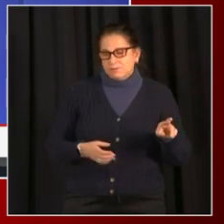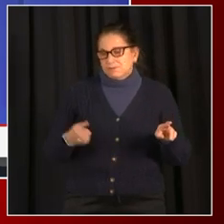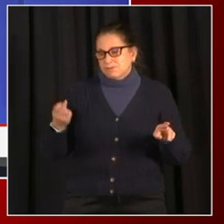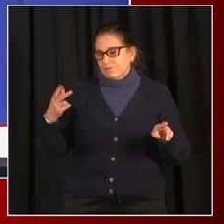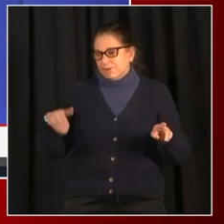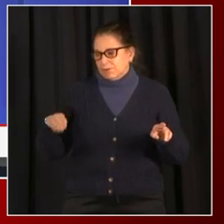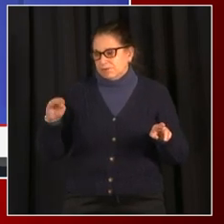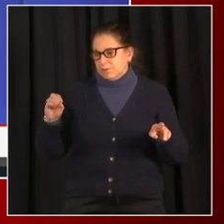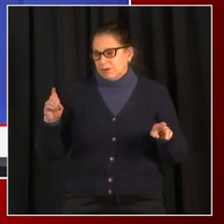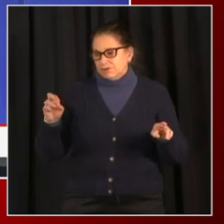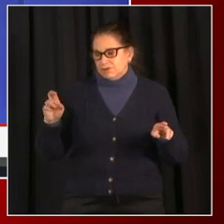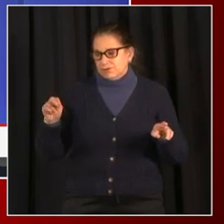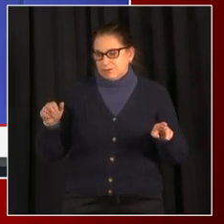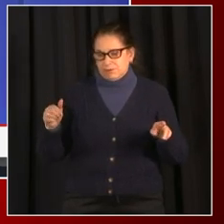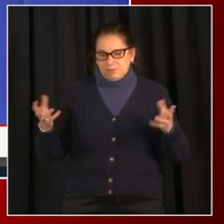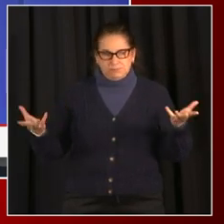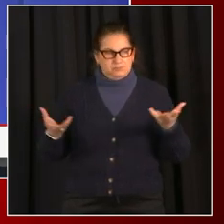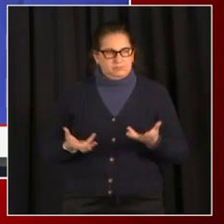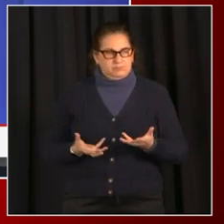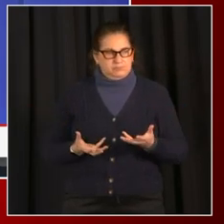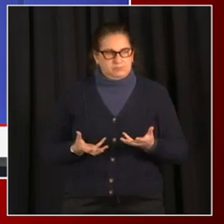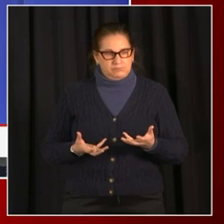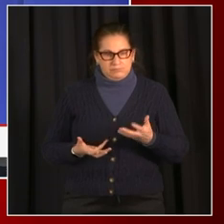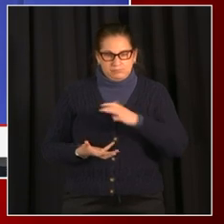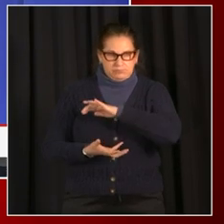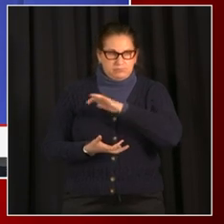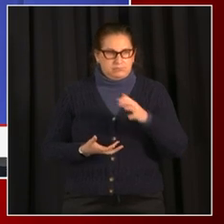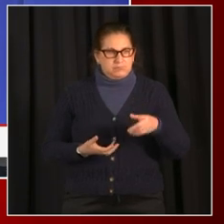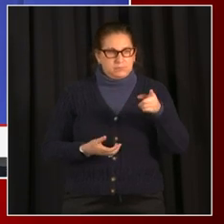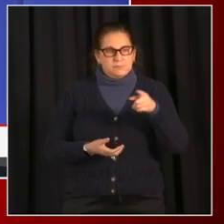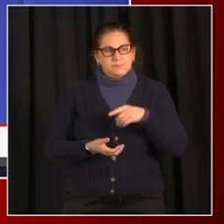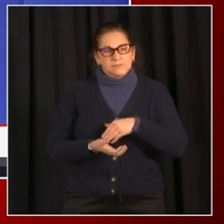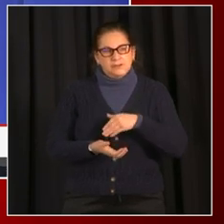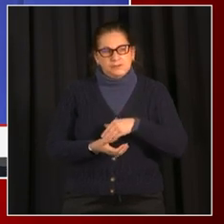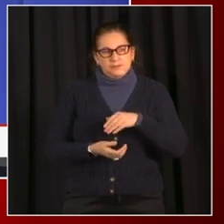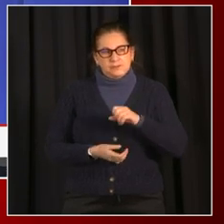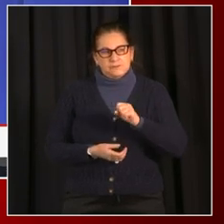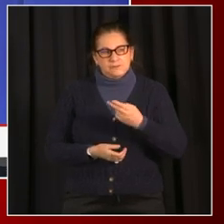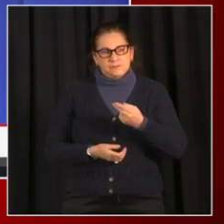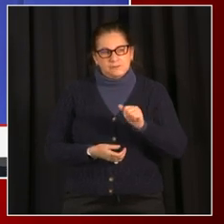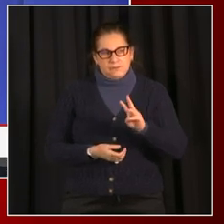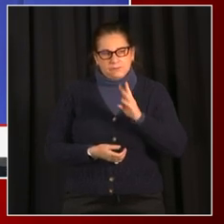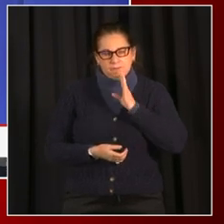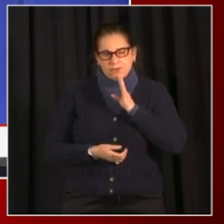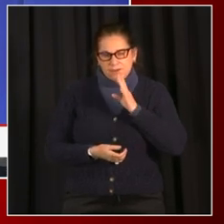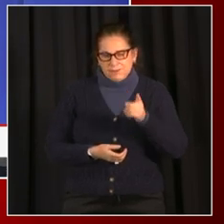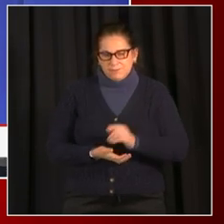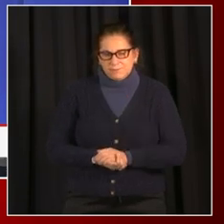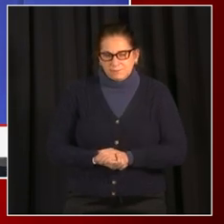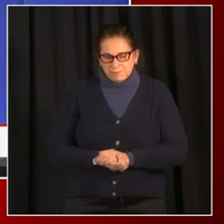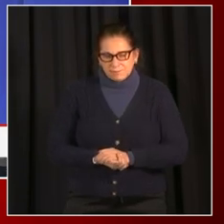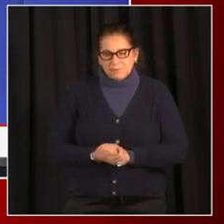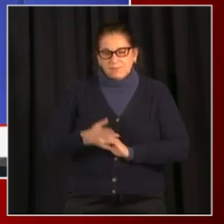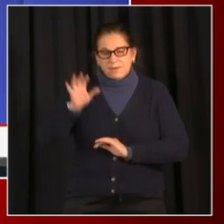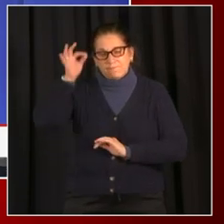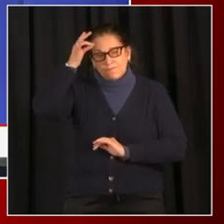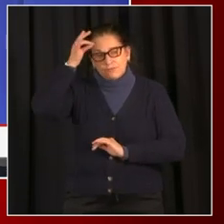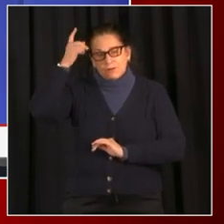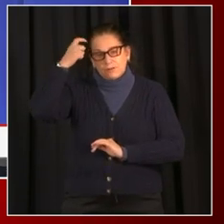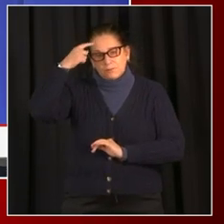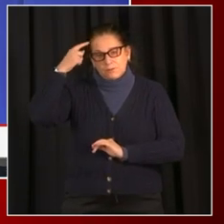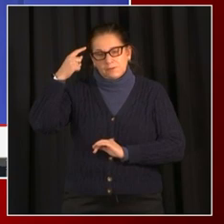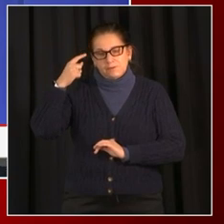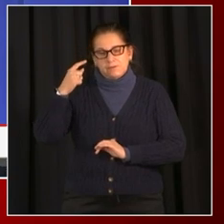the mayor and Dr. Nesbitt, the federal government has allocated our vaccine based on our population, not our